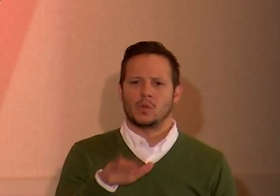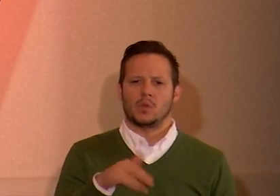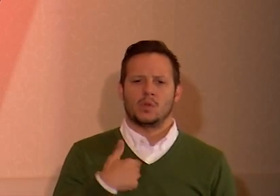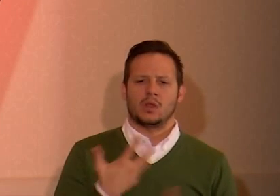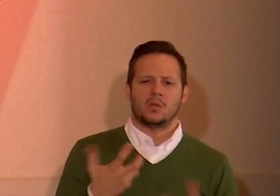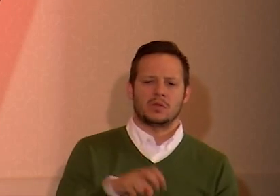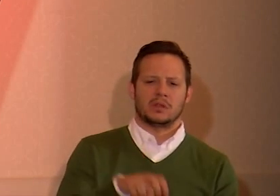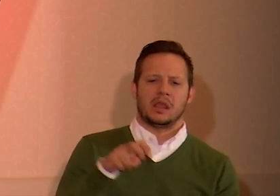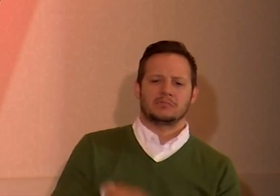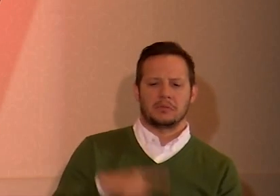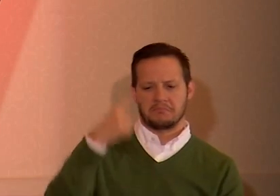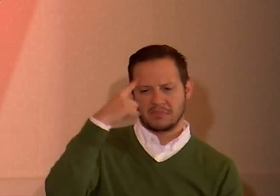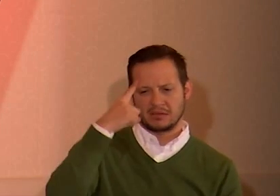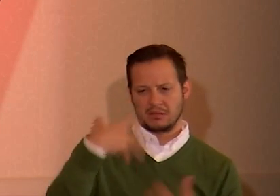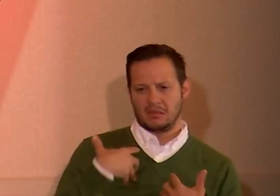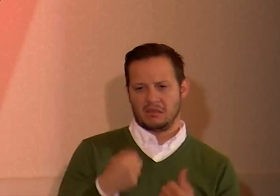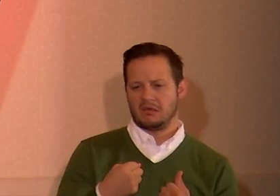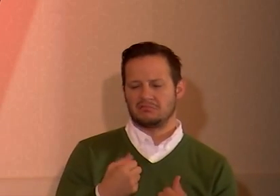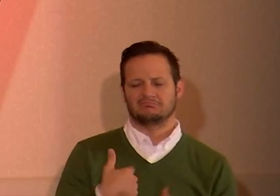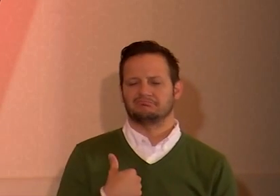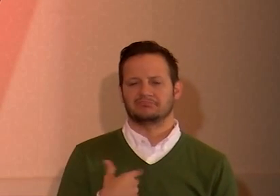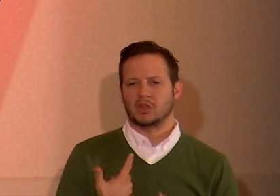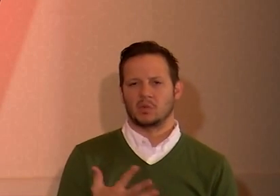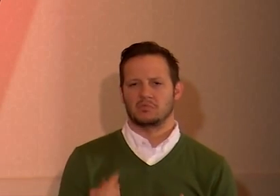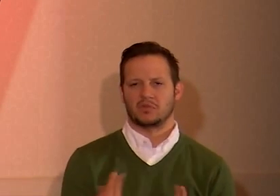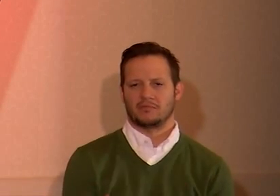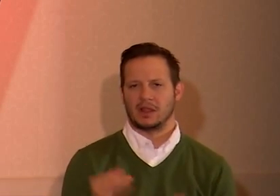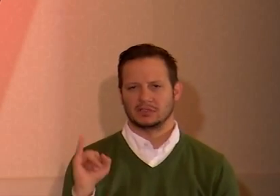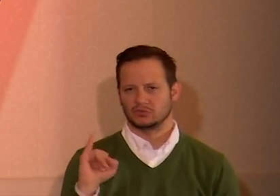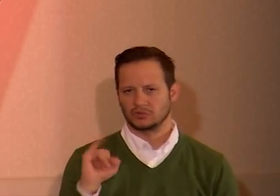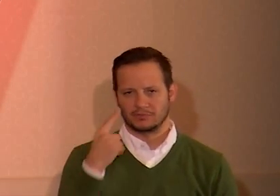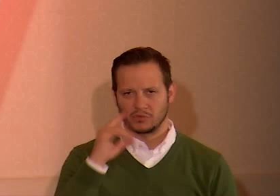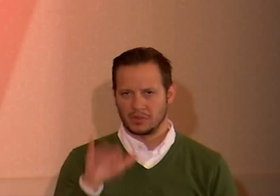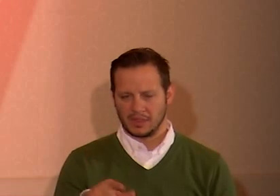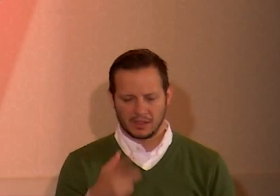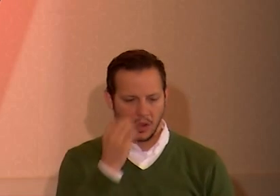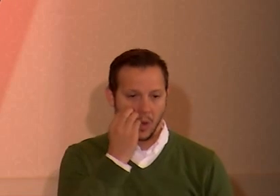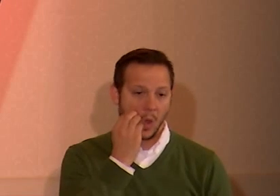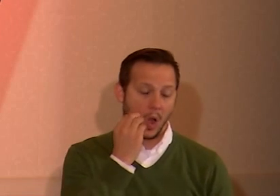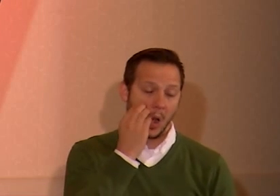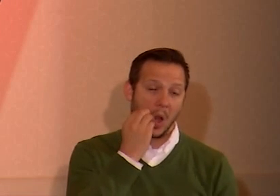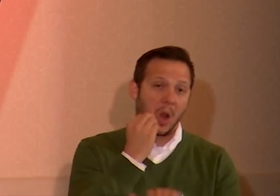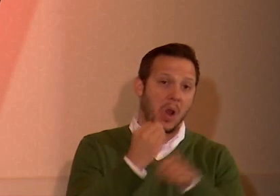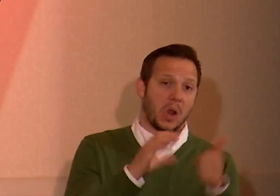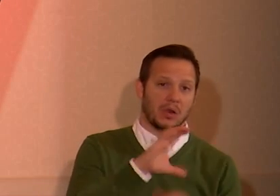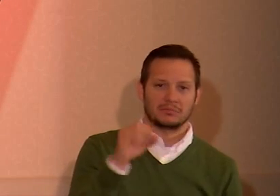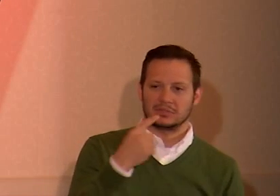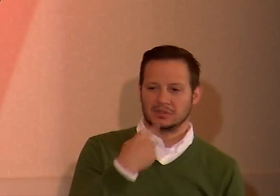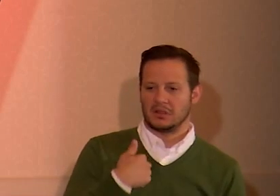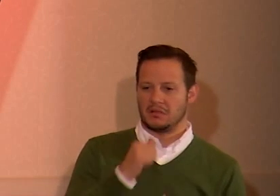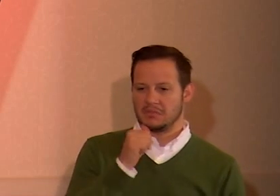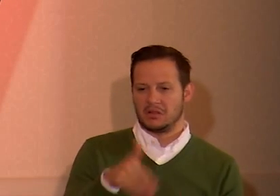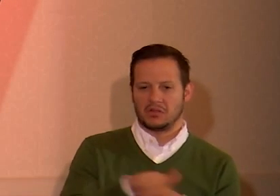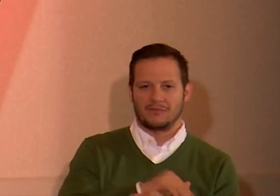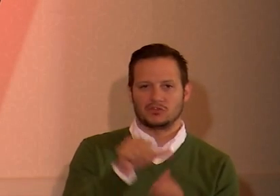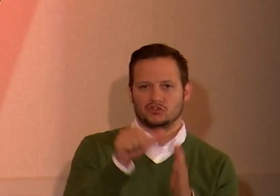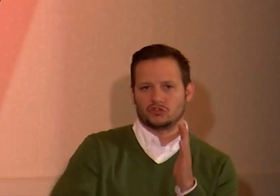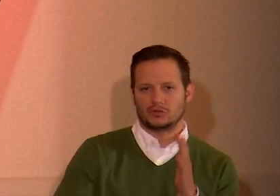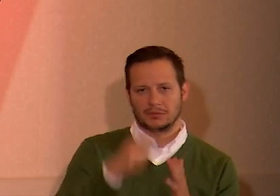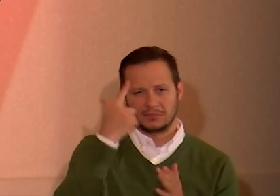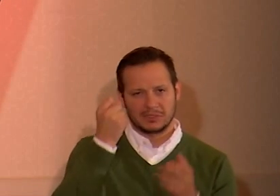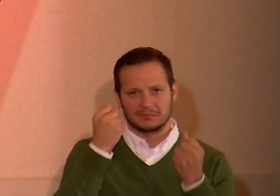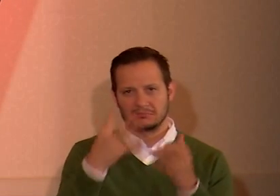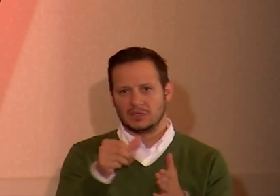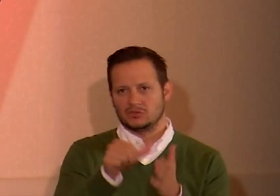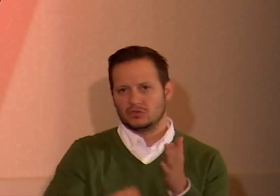out of mental health treatment for my employees. A Jehovah's Witness company could say, we're not covering surgery because so many surgeries